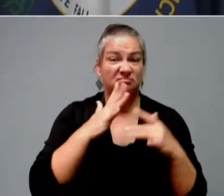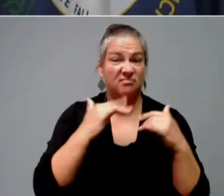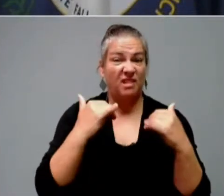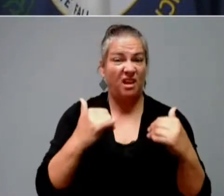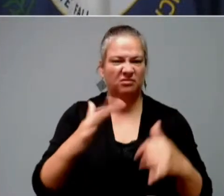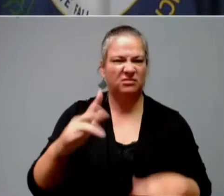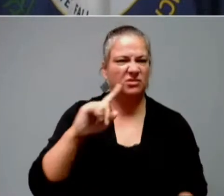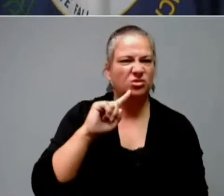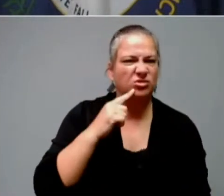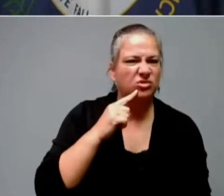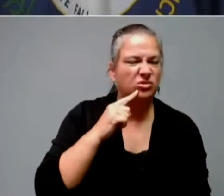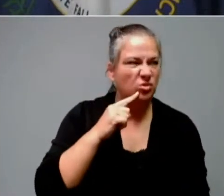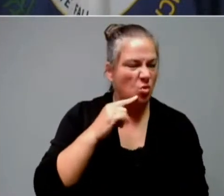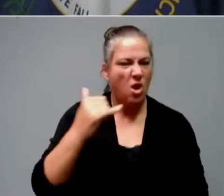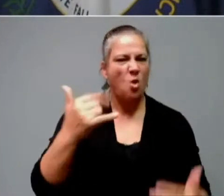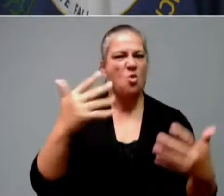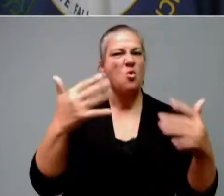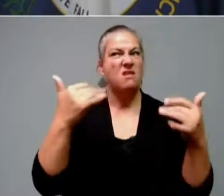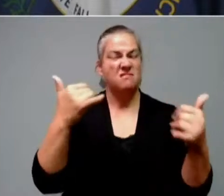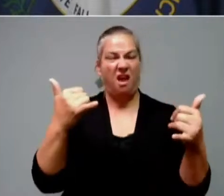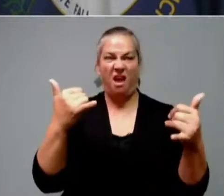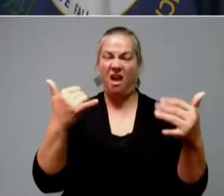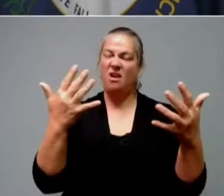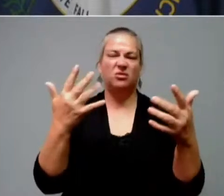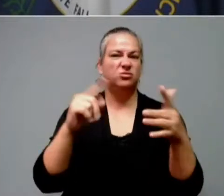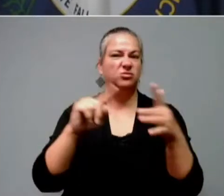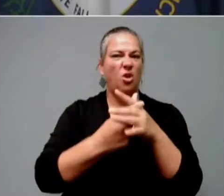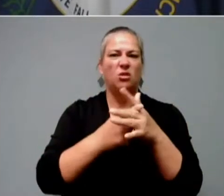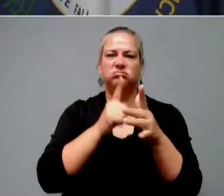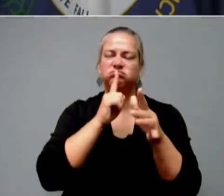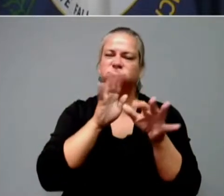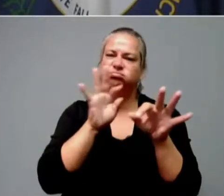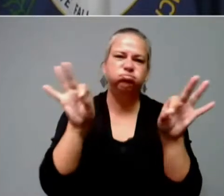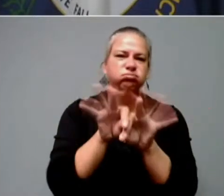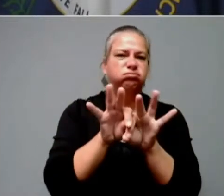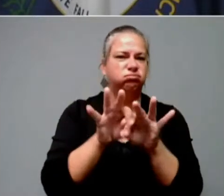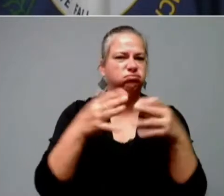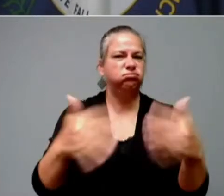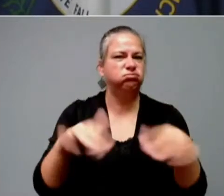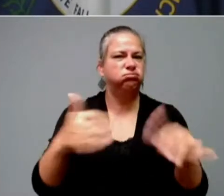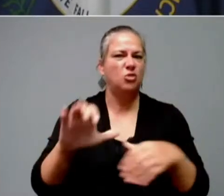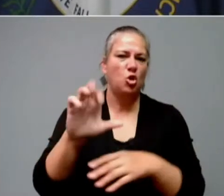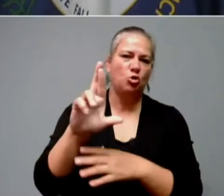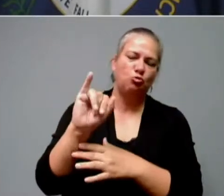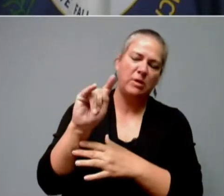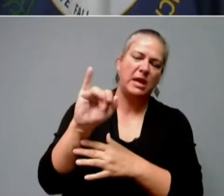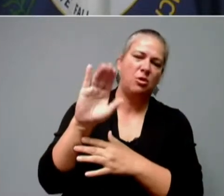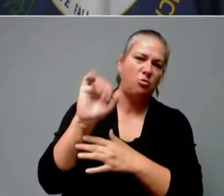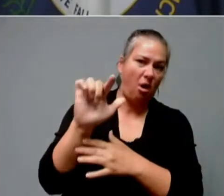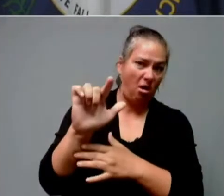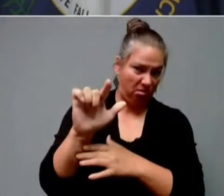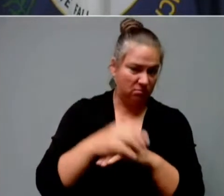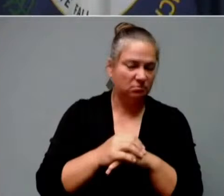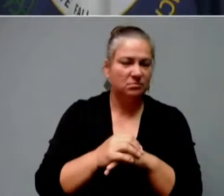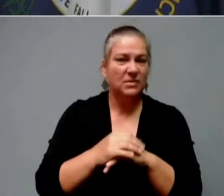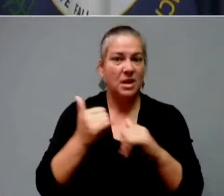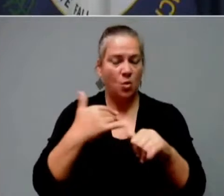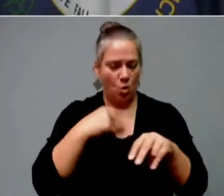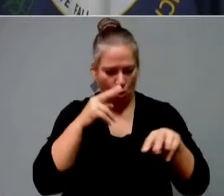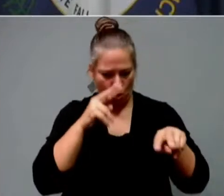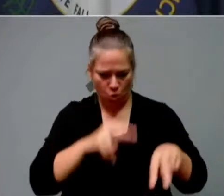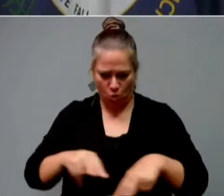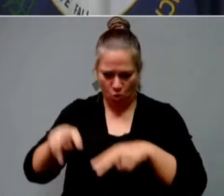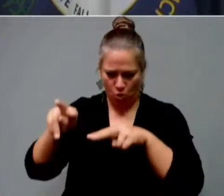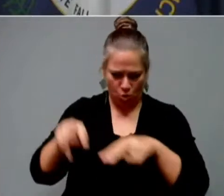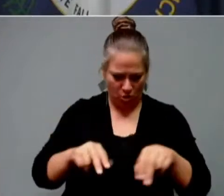approaching critical. Let's start with what we are seeing to the south of us. In each of these waves,